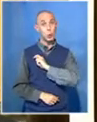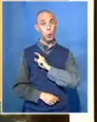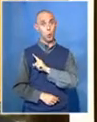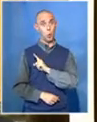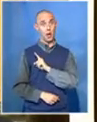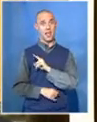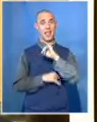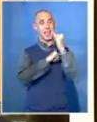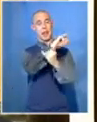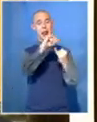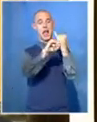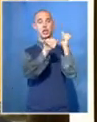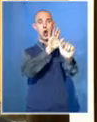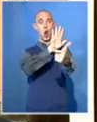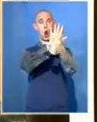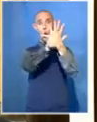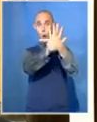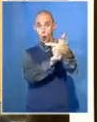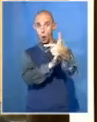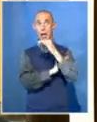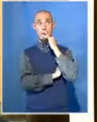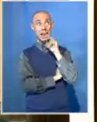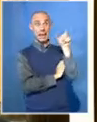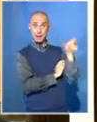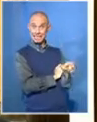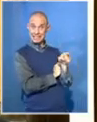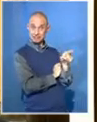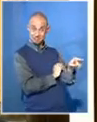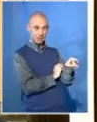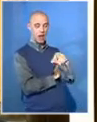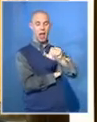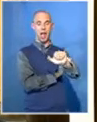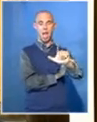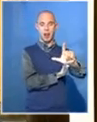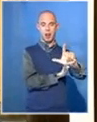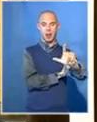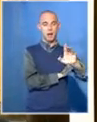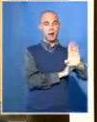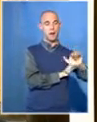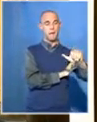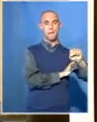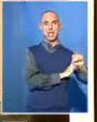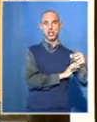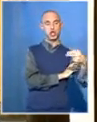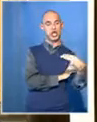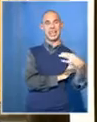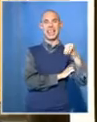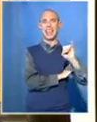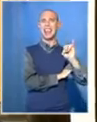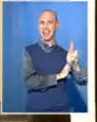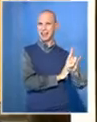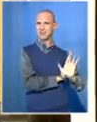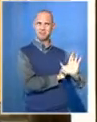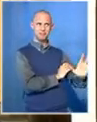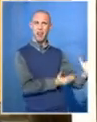law, also the proclamation that is embodying the hosting agreement, protected or